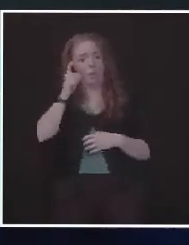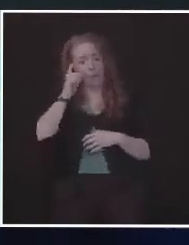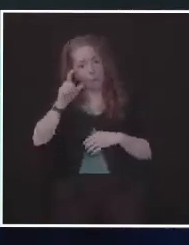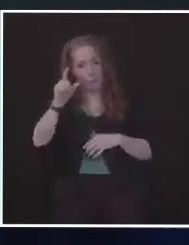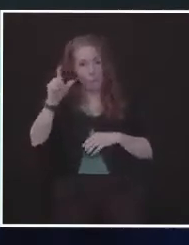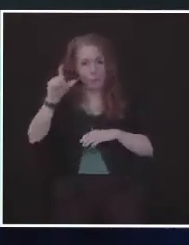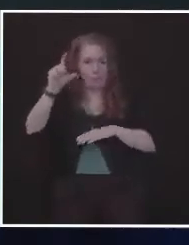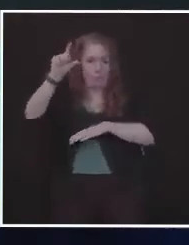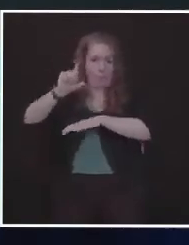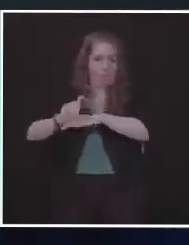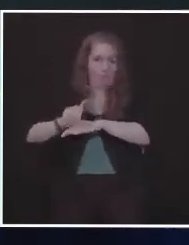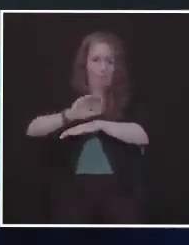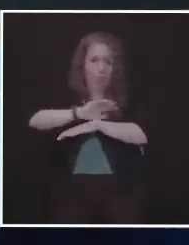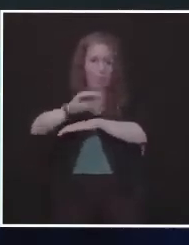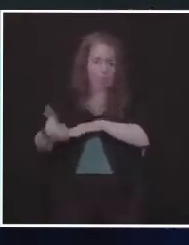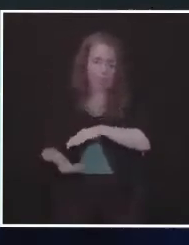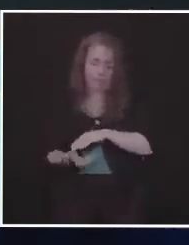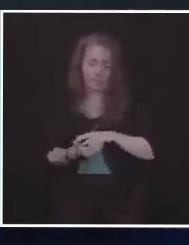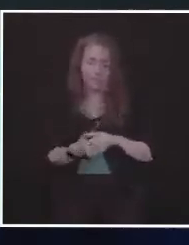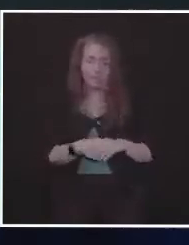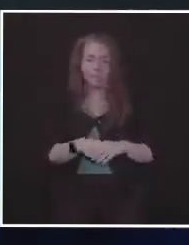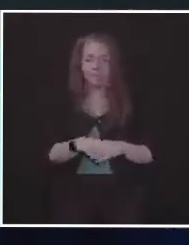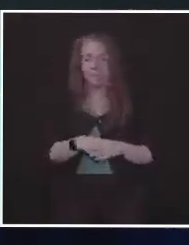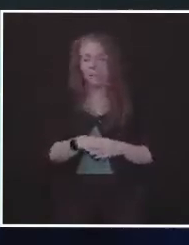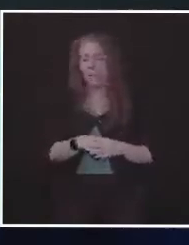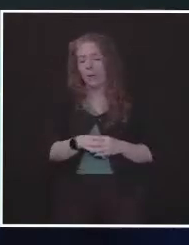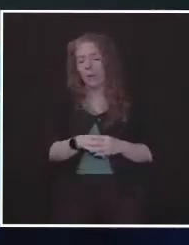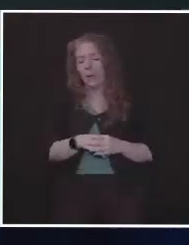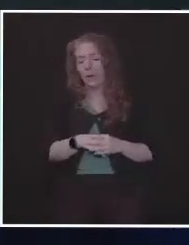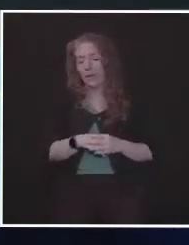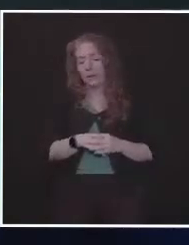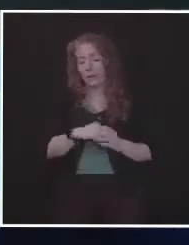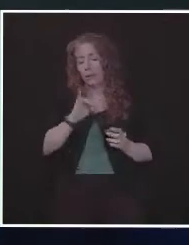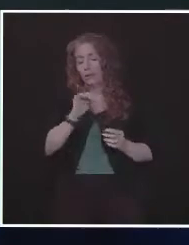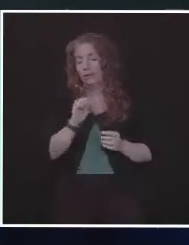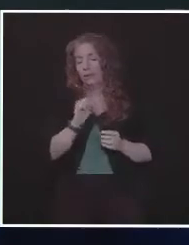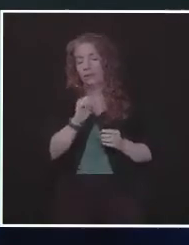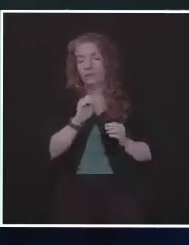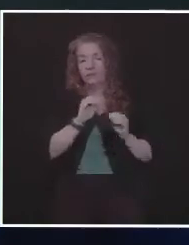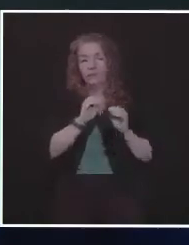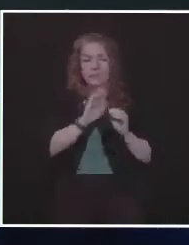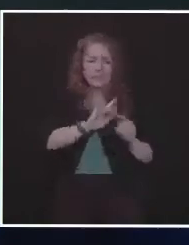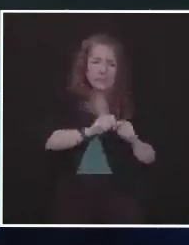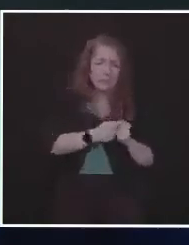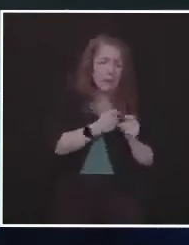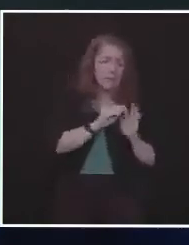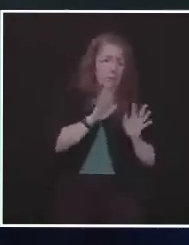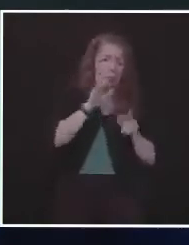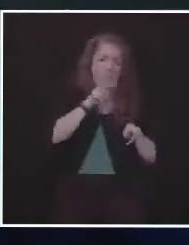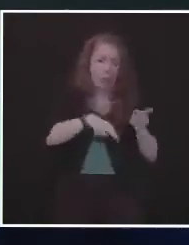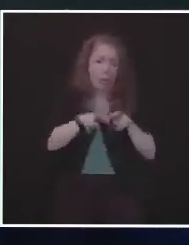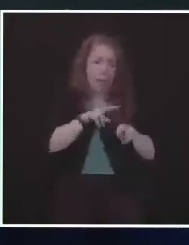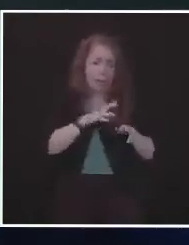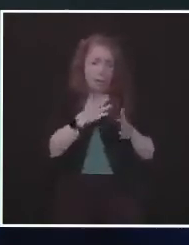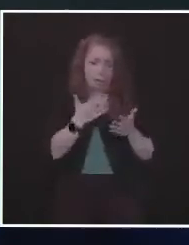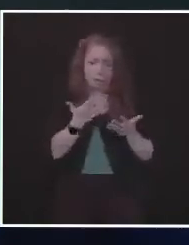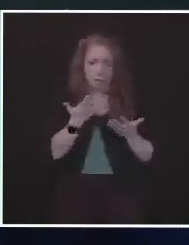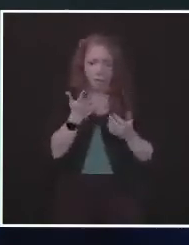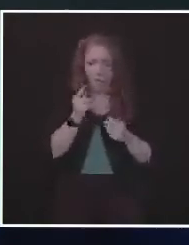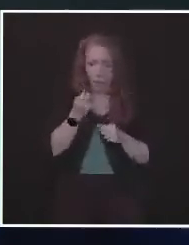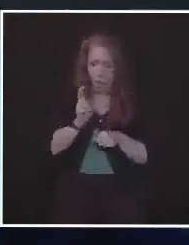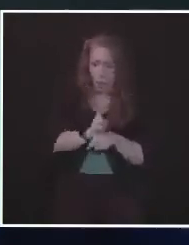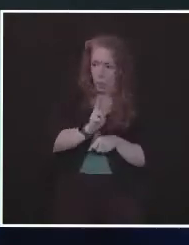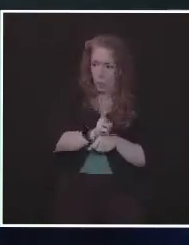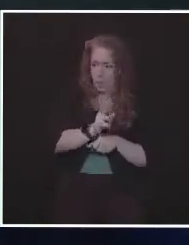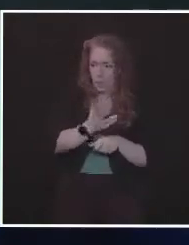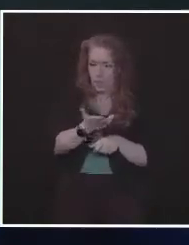you know, Jim's team obviously will be looking at the utility and requirement sets for a lunar suit because you have to. It's so